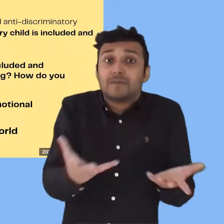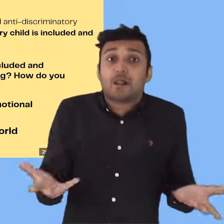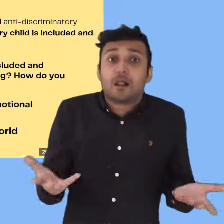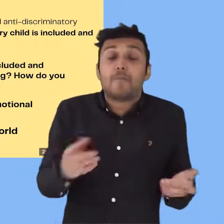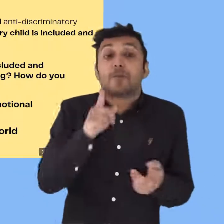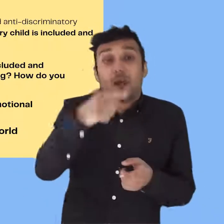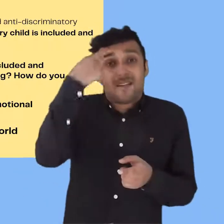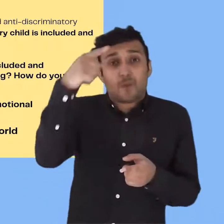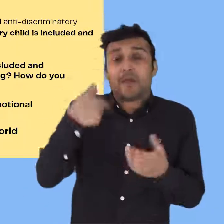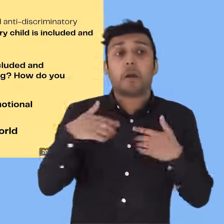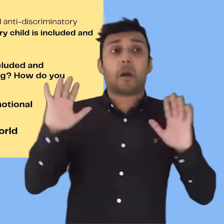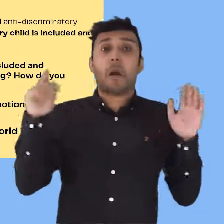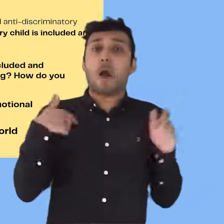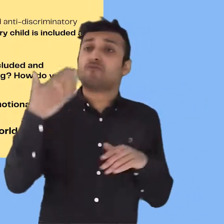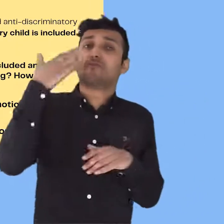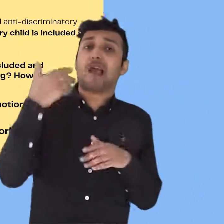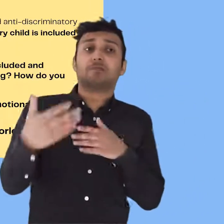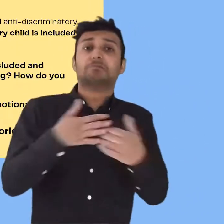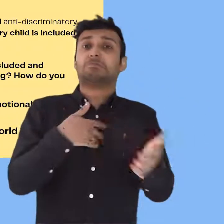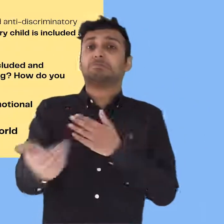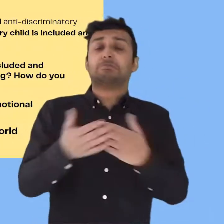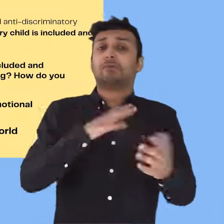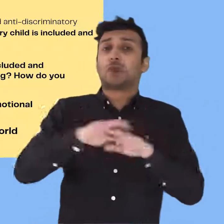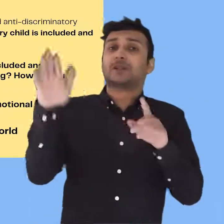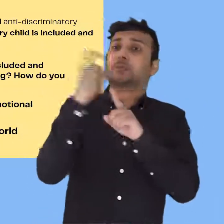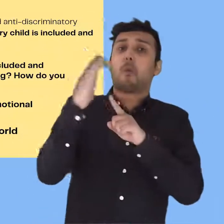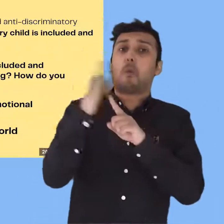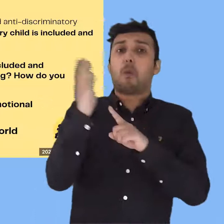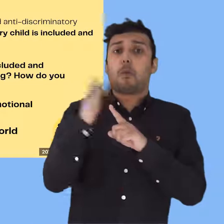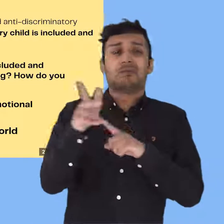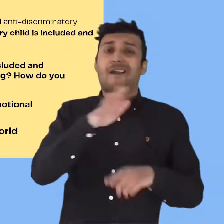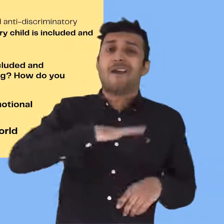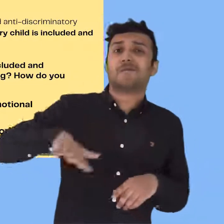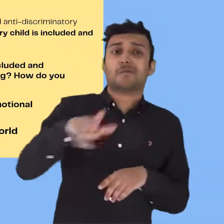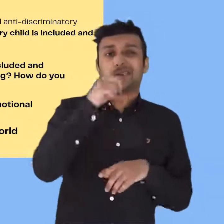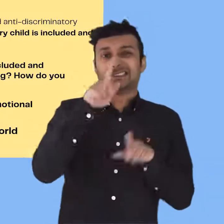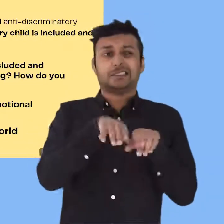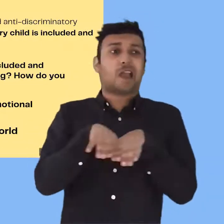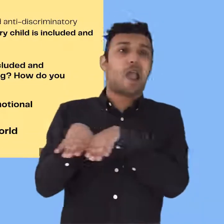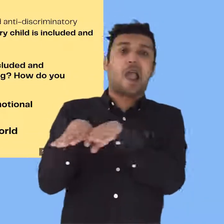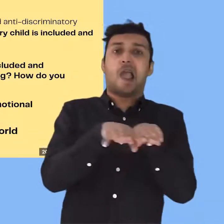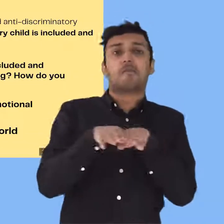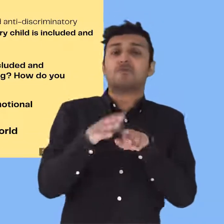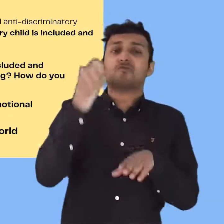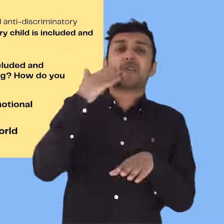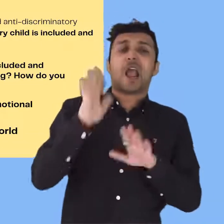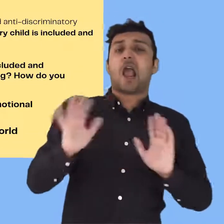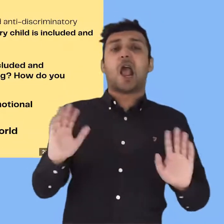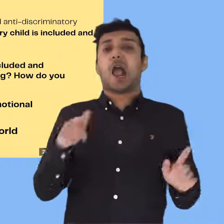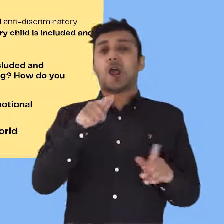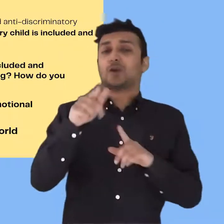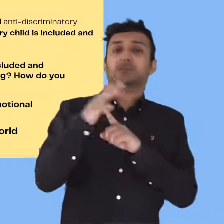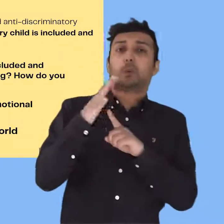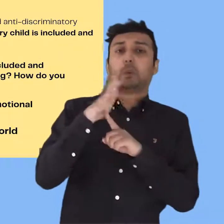approach that actually race doesn't matter, we're all the same, race doesn't matter, it's not an